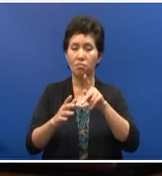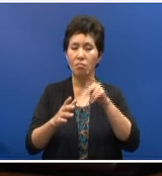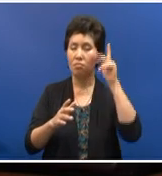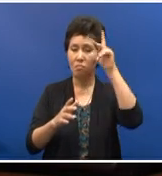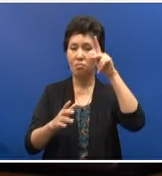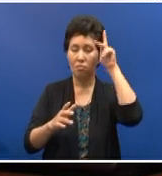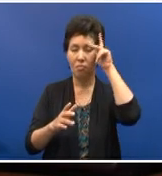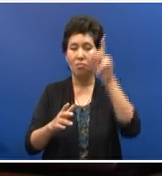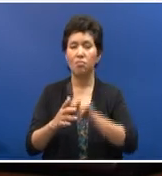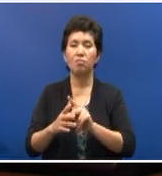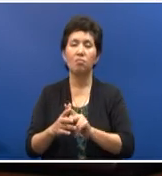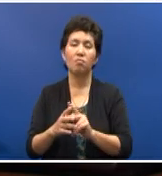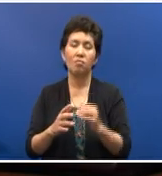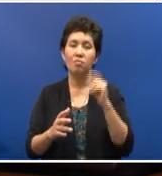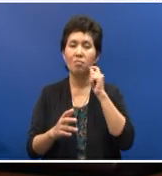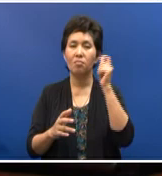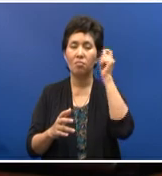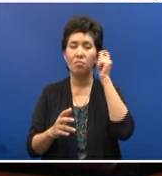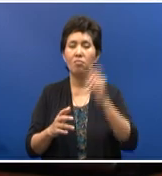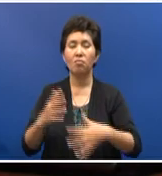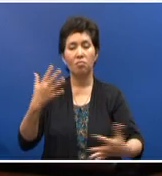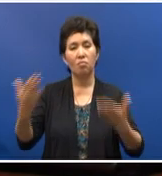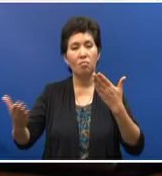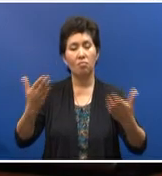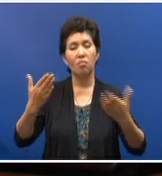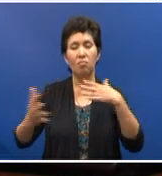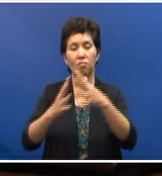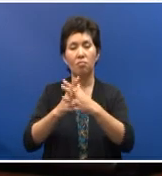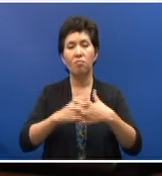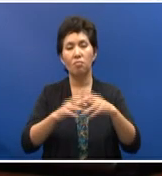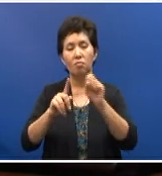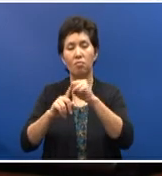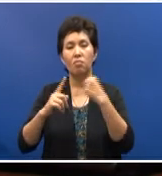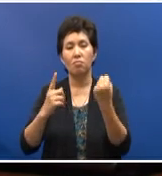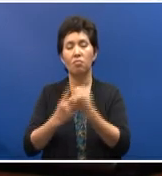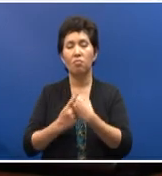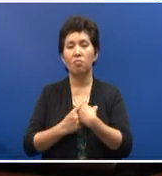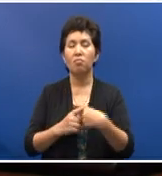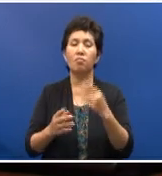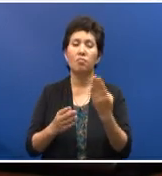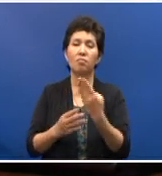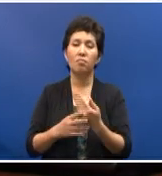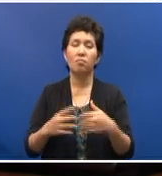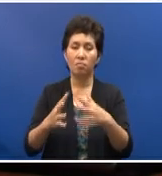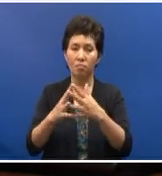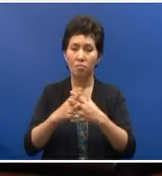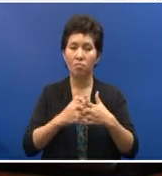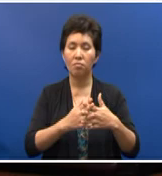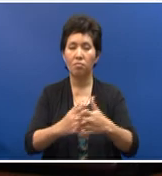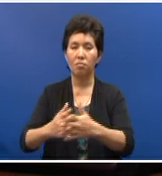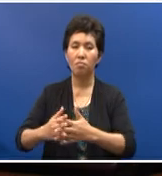okay, during their teenage years, okay, compared to the American society. Upon reaching the age of puberty, usually American